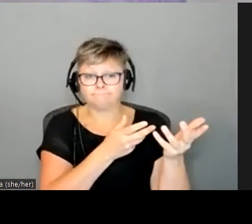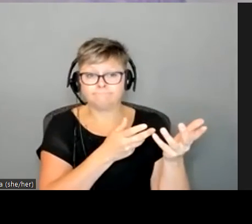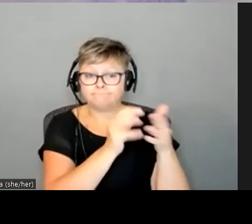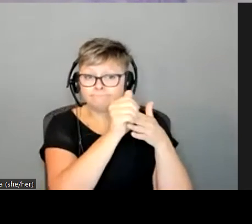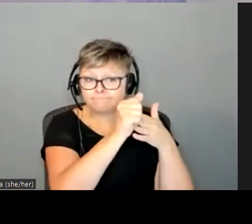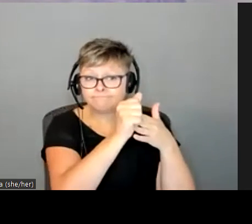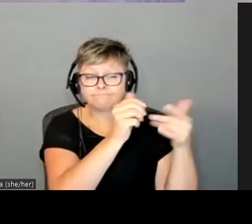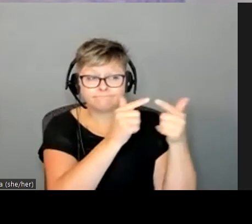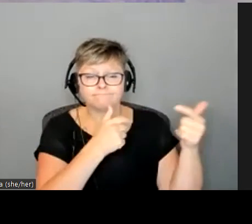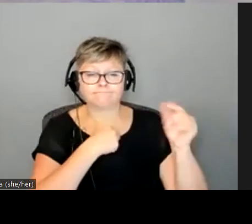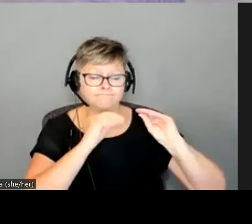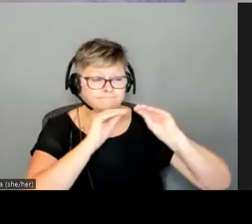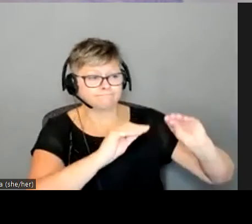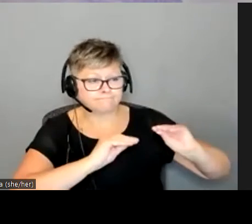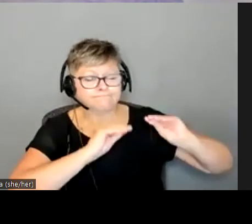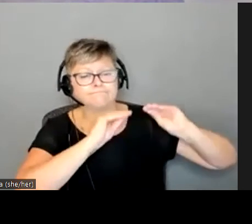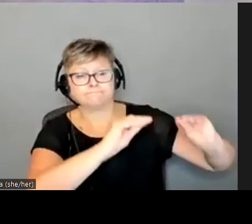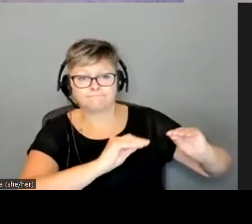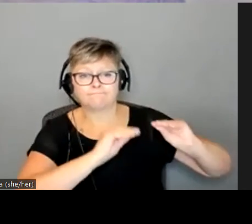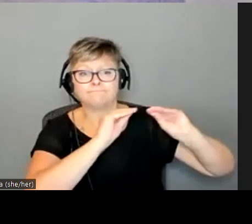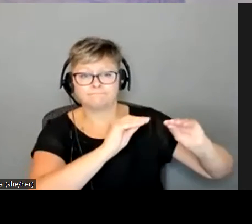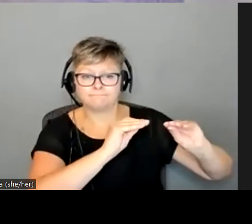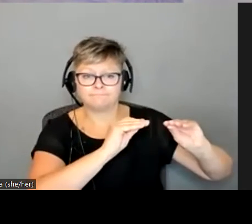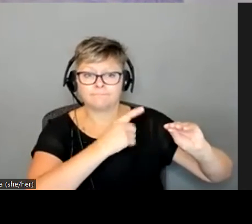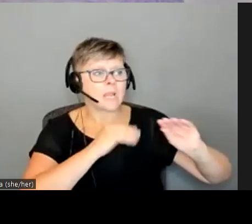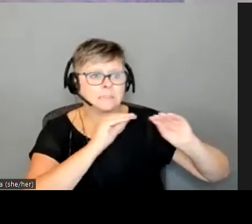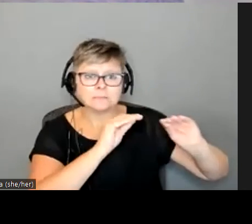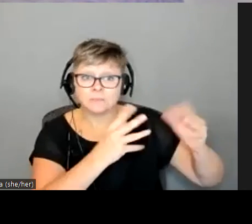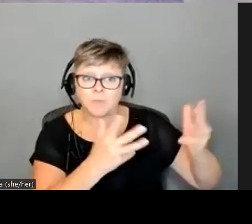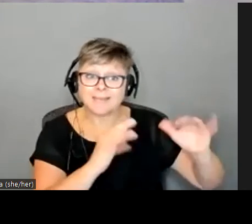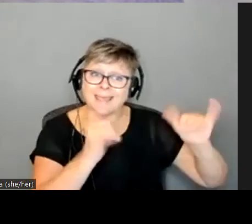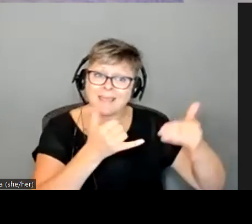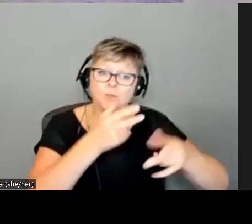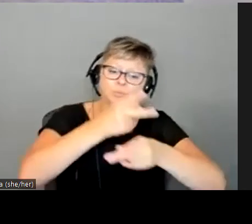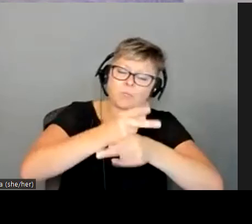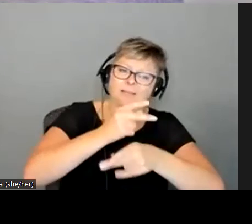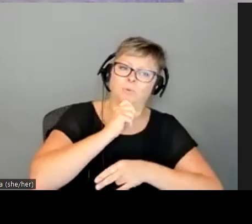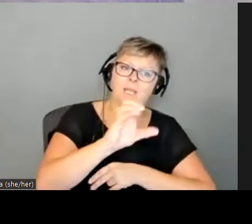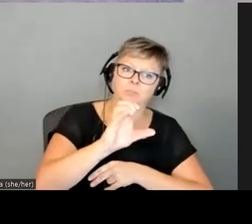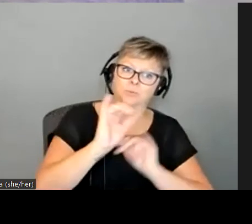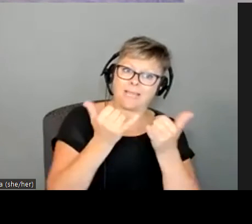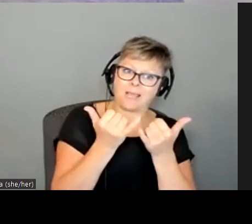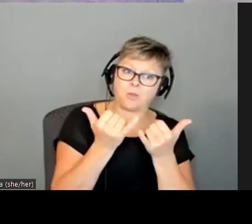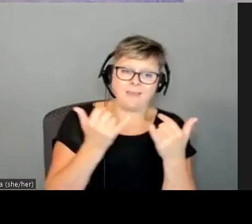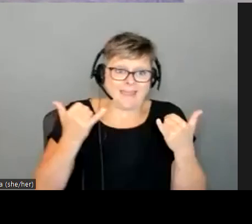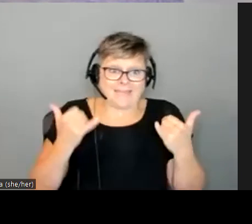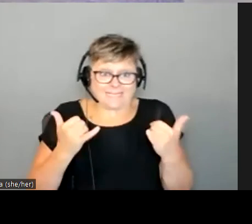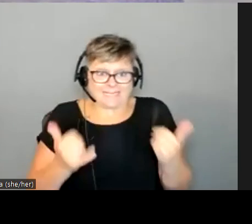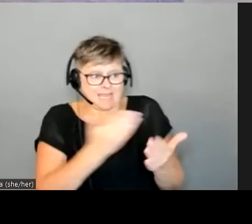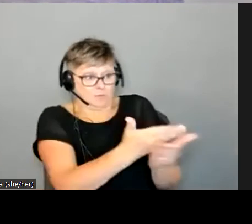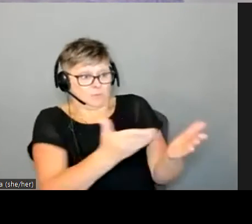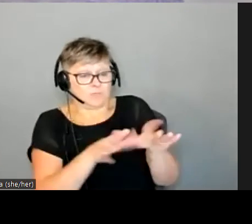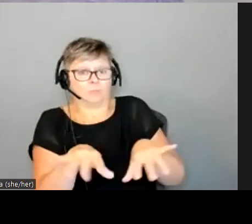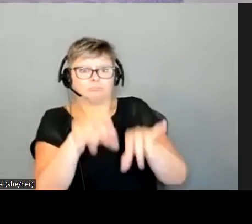I have been teaching them how to look after elders. And now they're taking courses